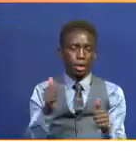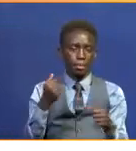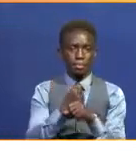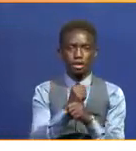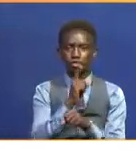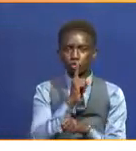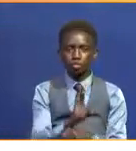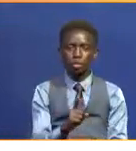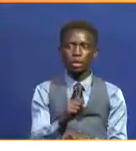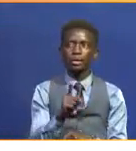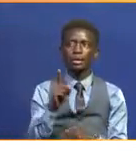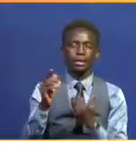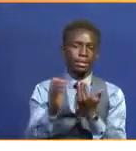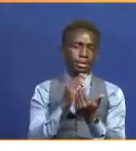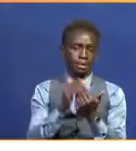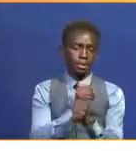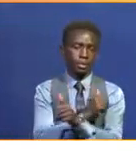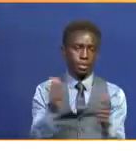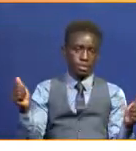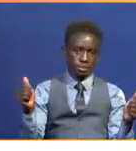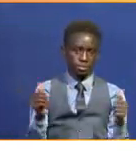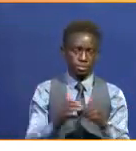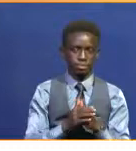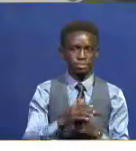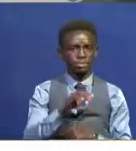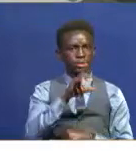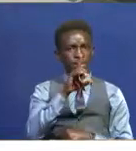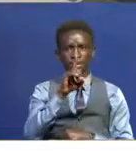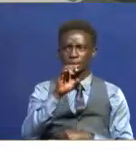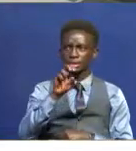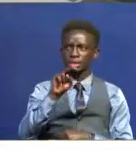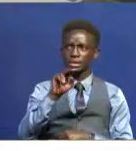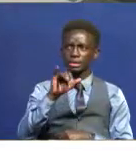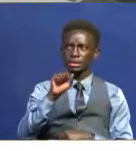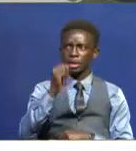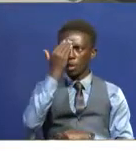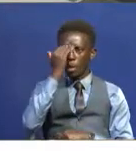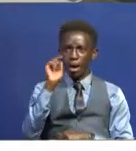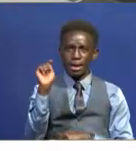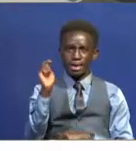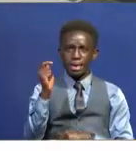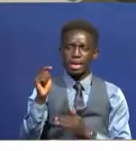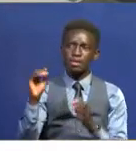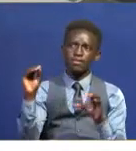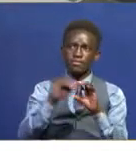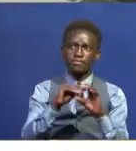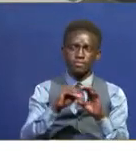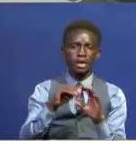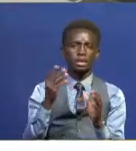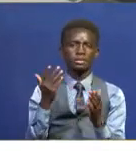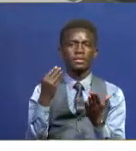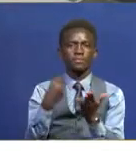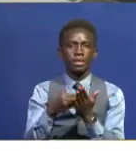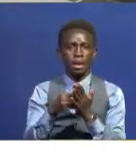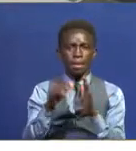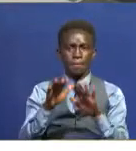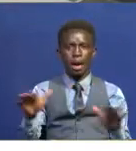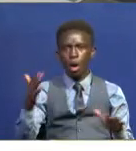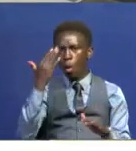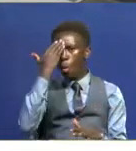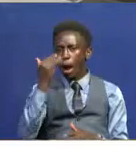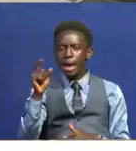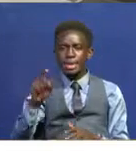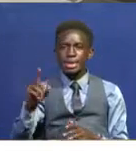sure they are well taken care of. Dennis, why should the Kenyans invest in the financial market, and why should they